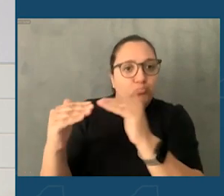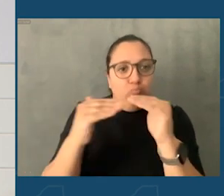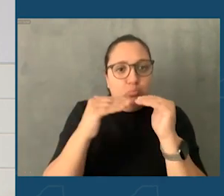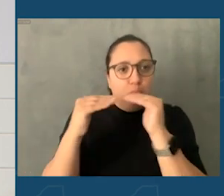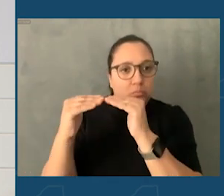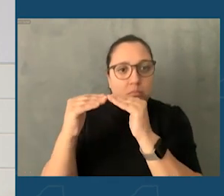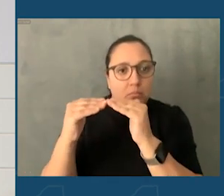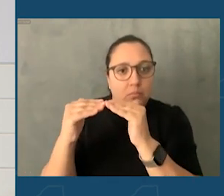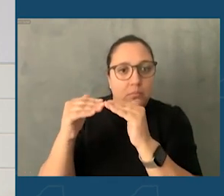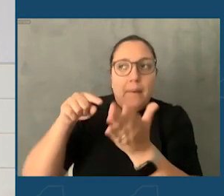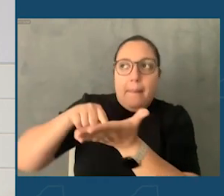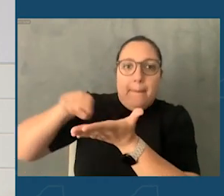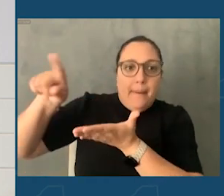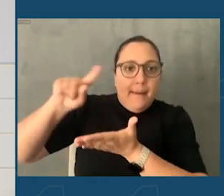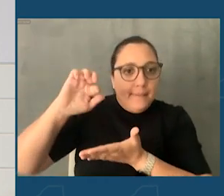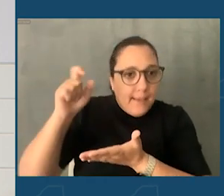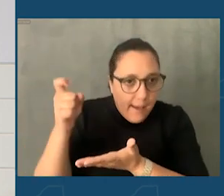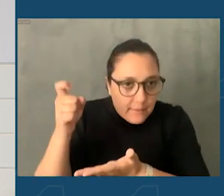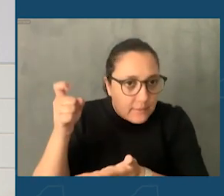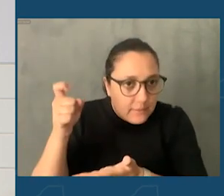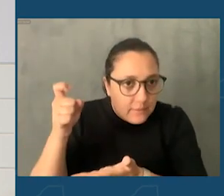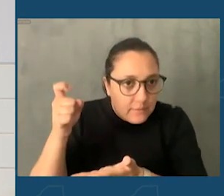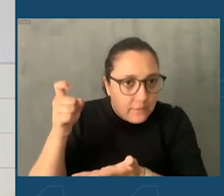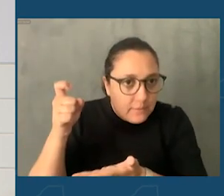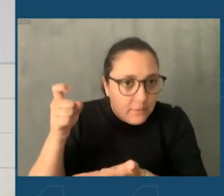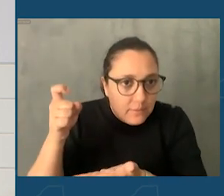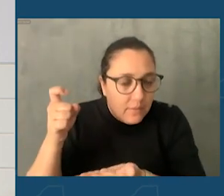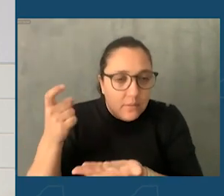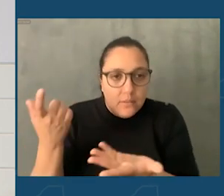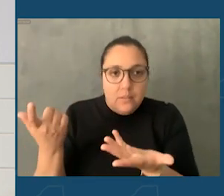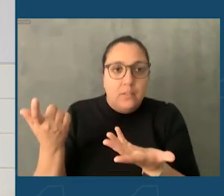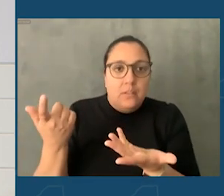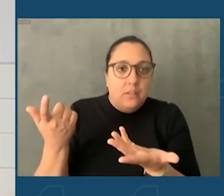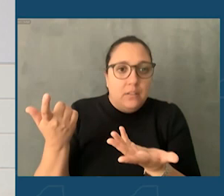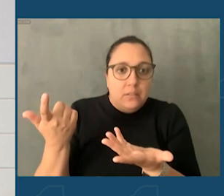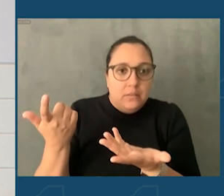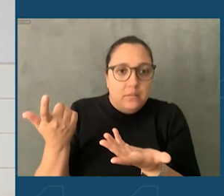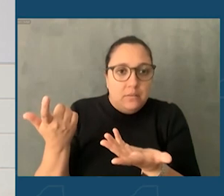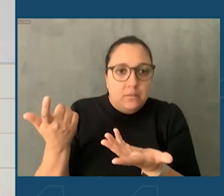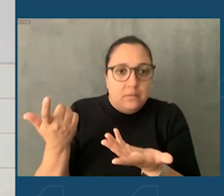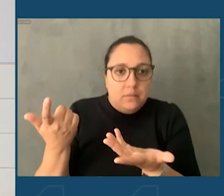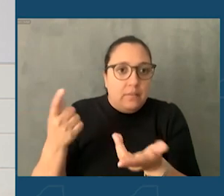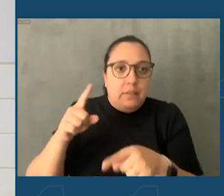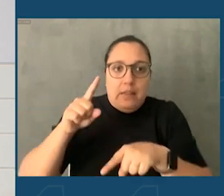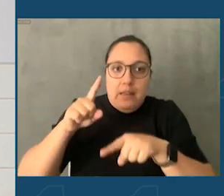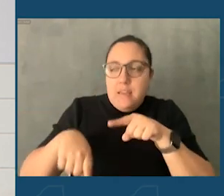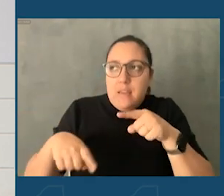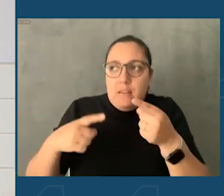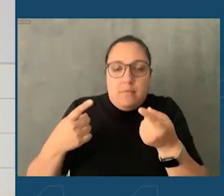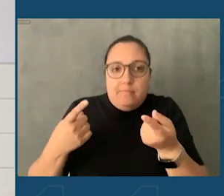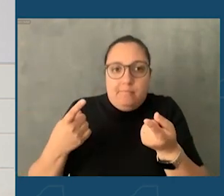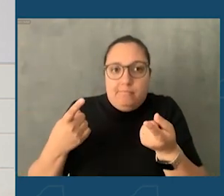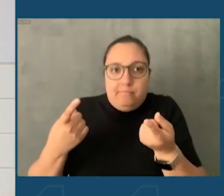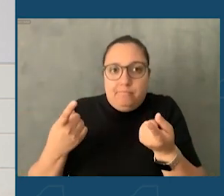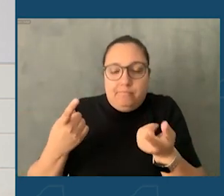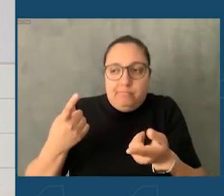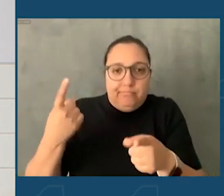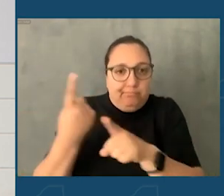American dream and not out front. It increases the risk that they can be abused. It